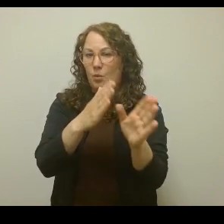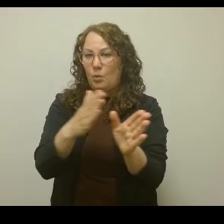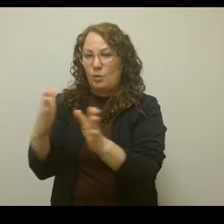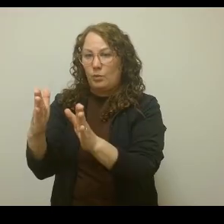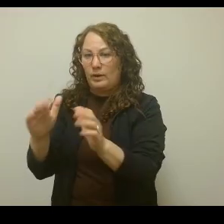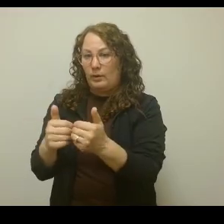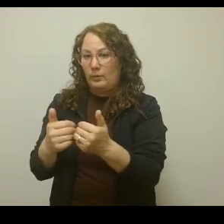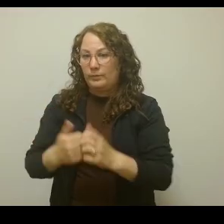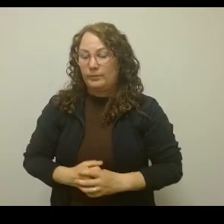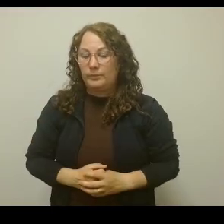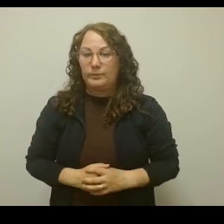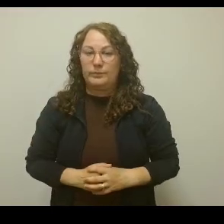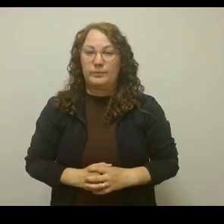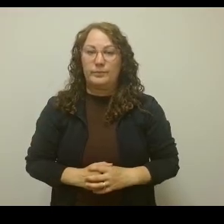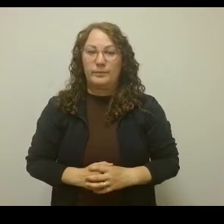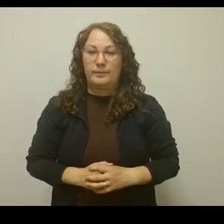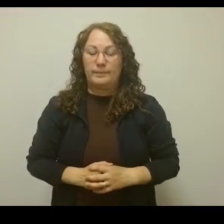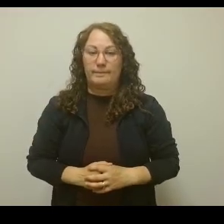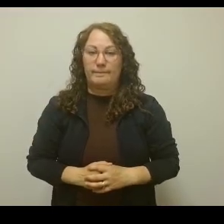organized?